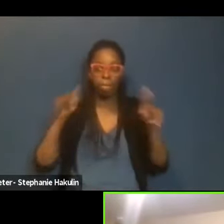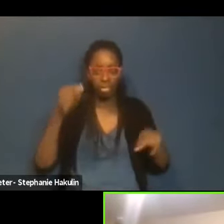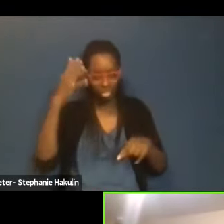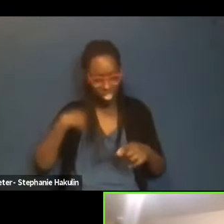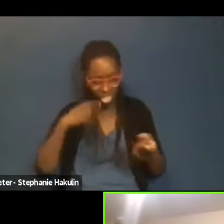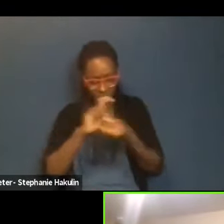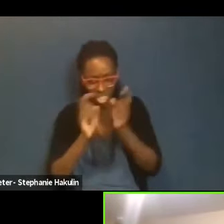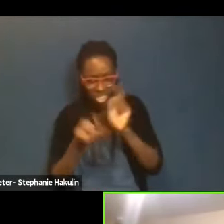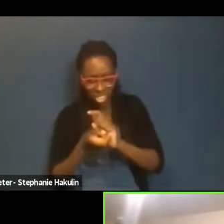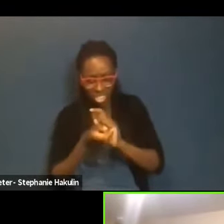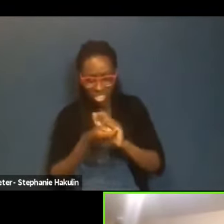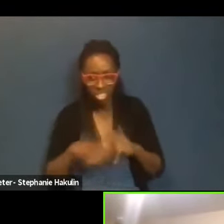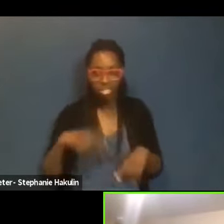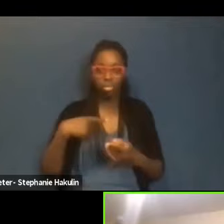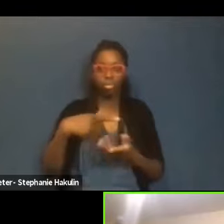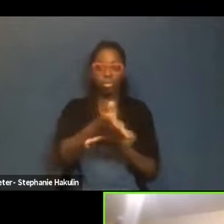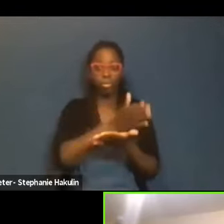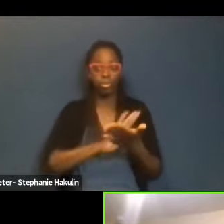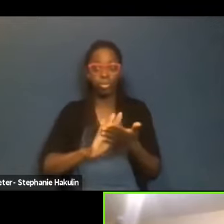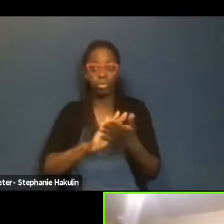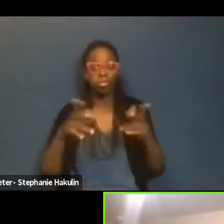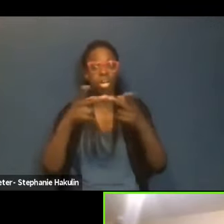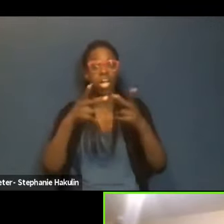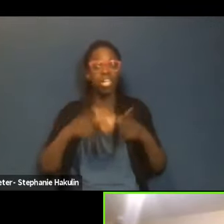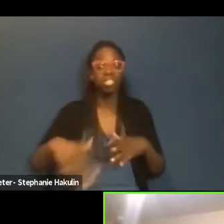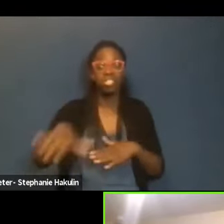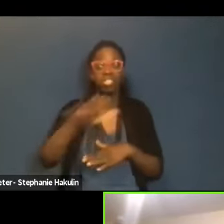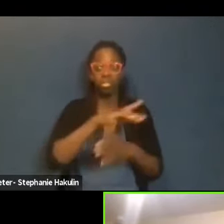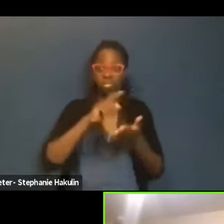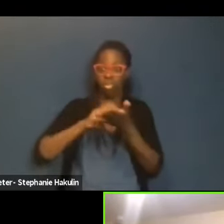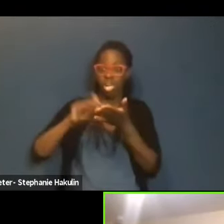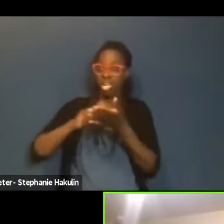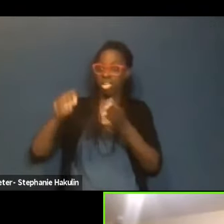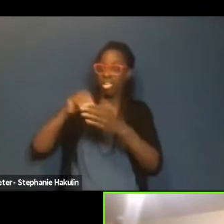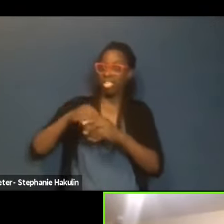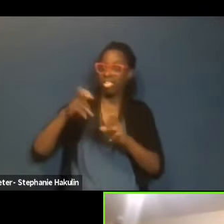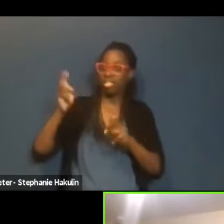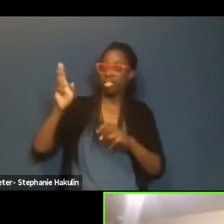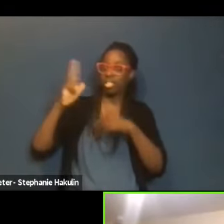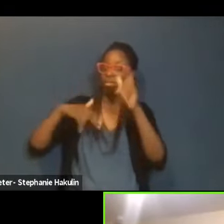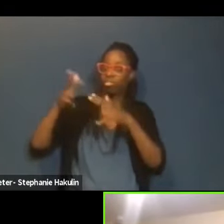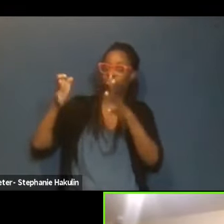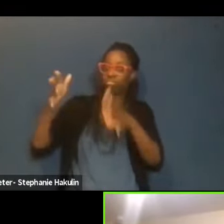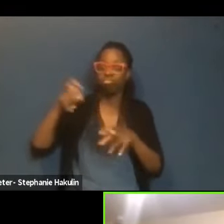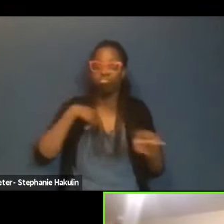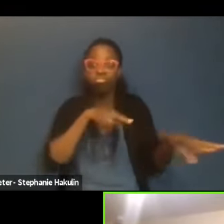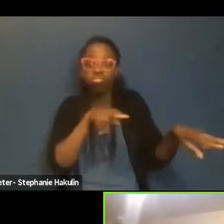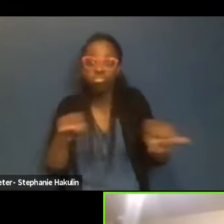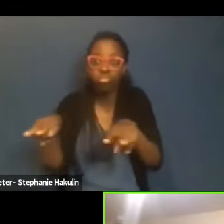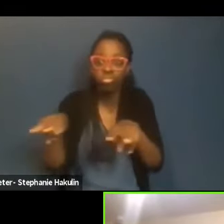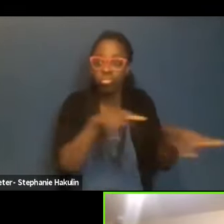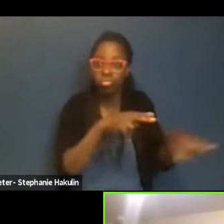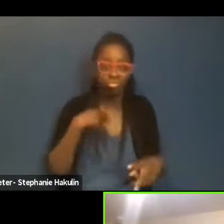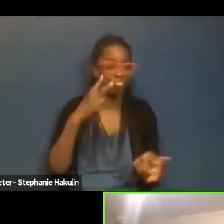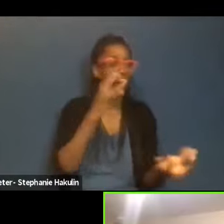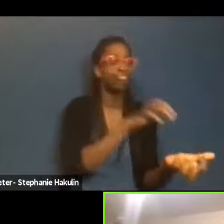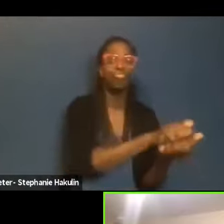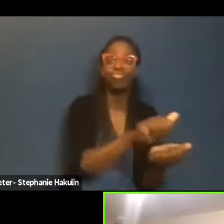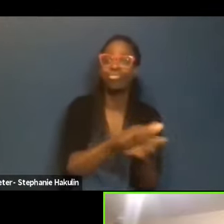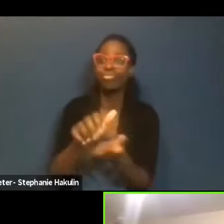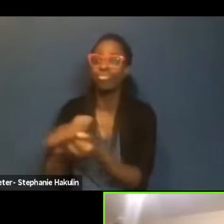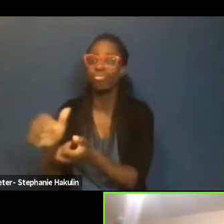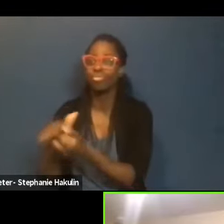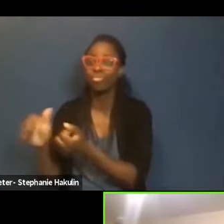line to write in a watchtower that does not overlook sinking ships. So if there's going to be destruction of a structure, there will be little room